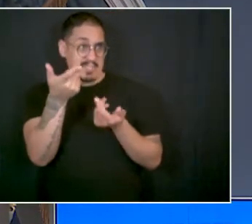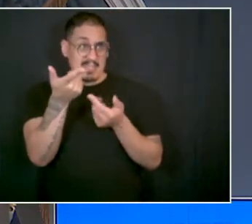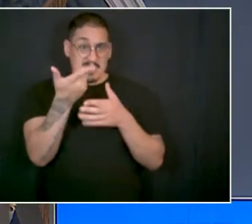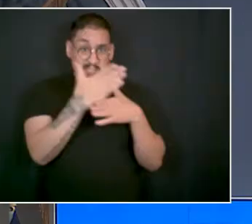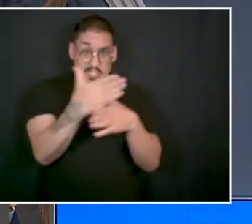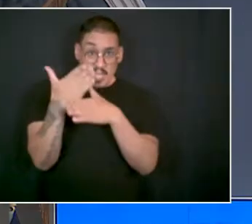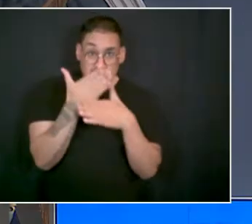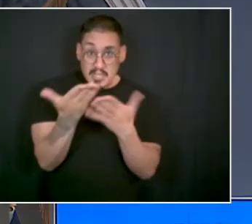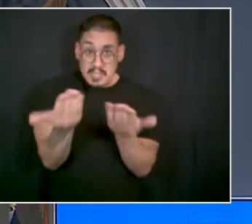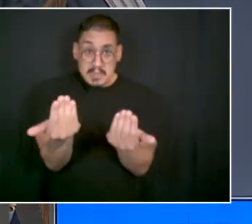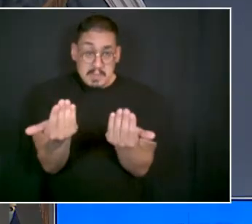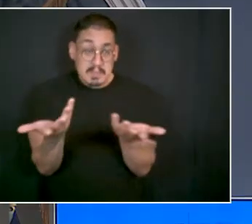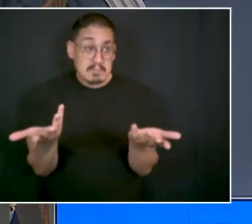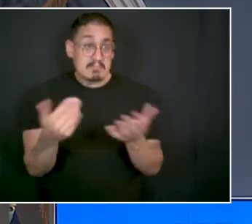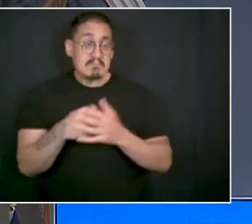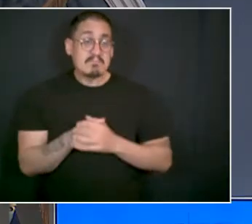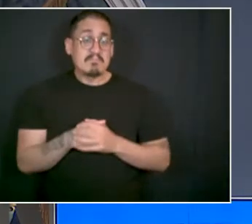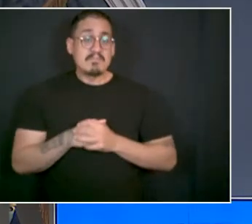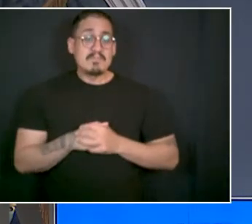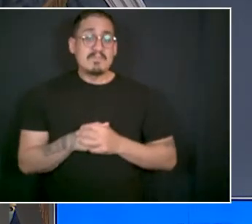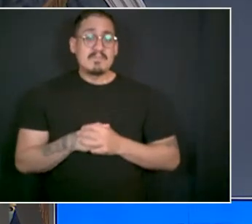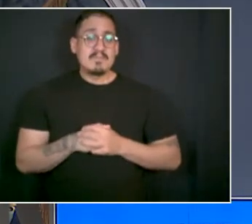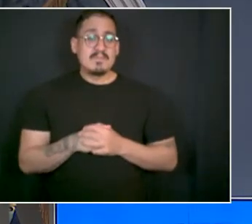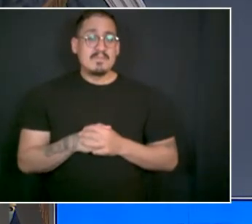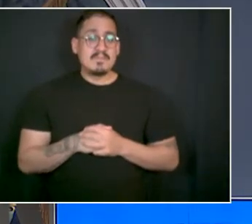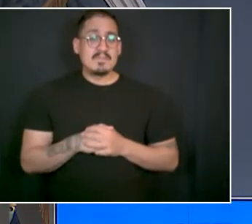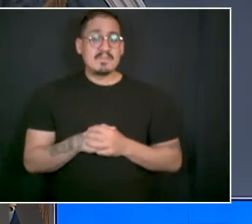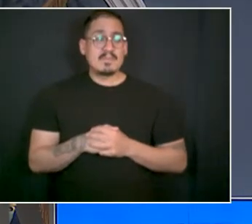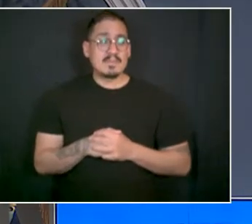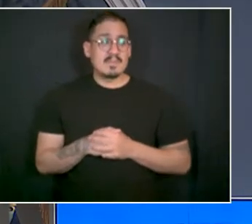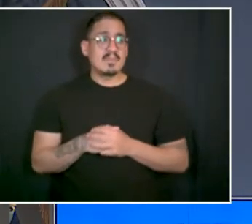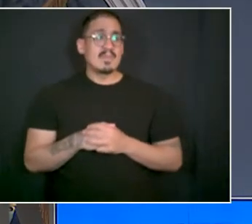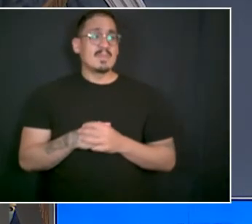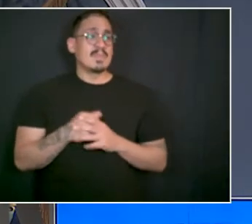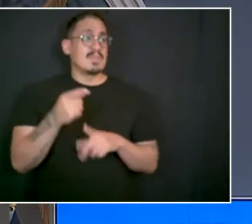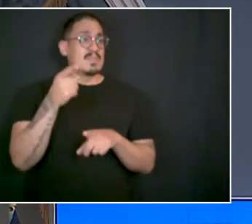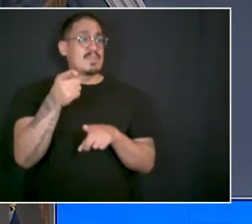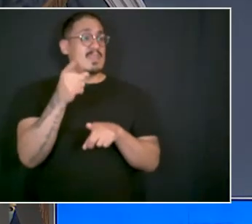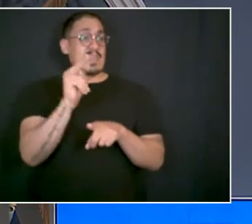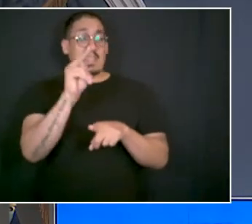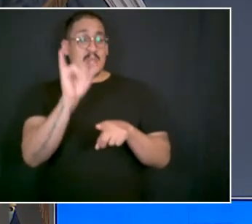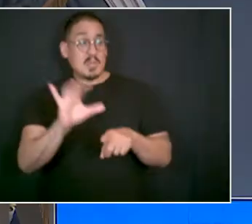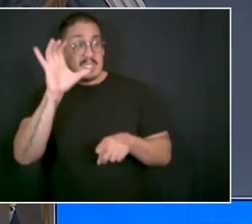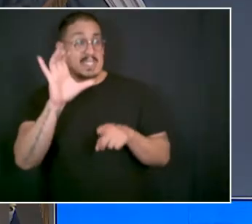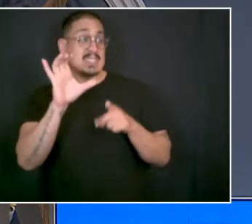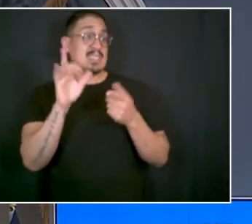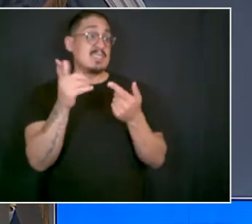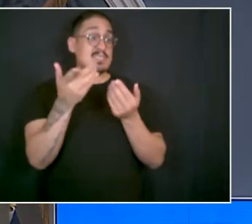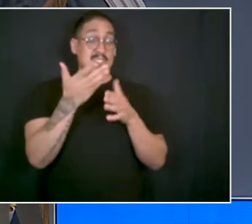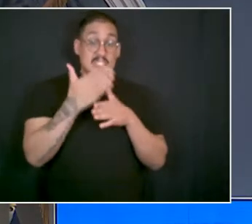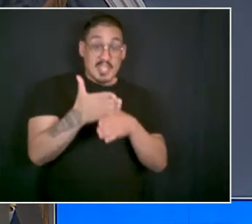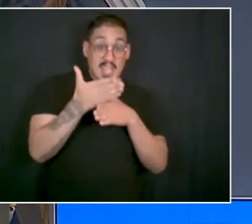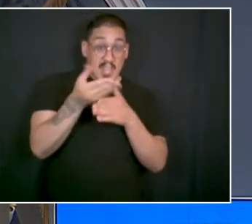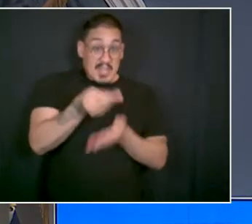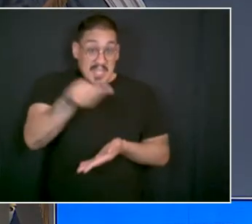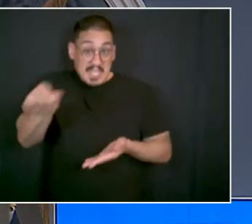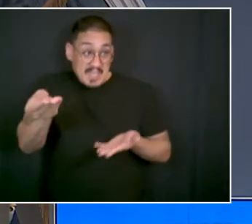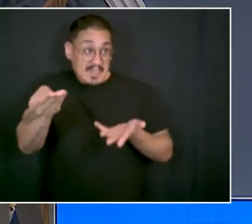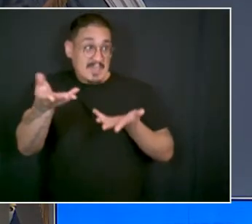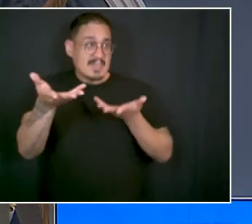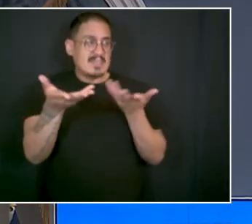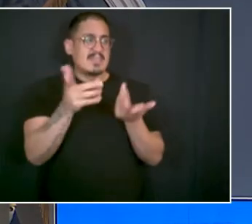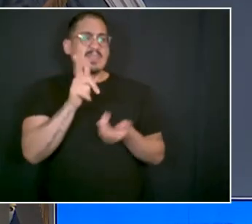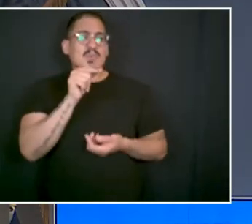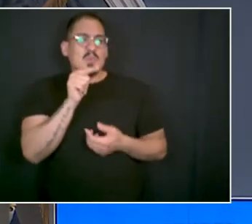HSI, with DHS? Has the city shared any of that information with the Columbia University. I mean, this woman